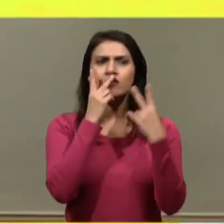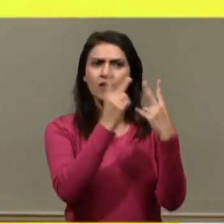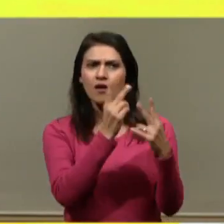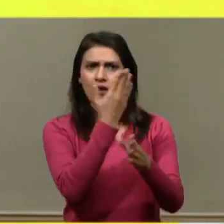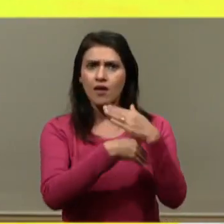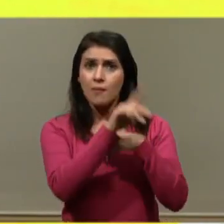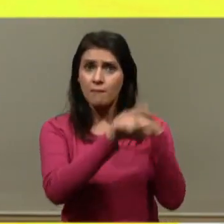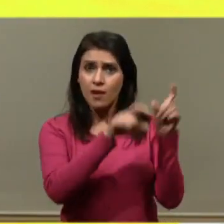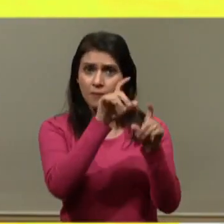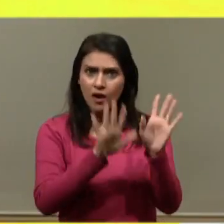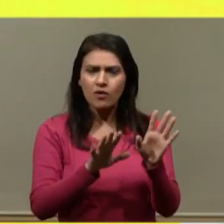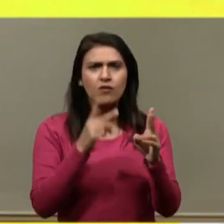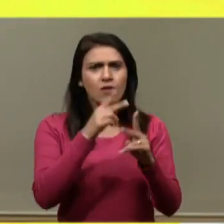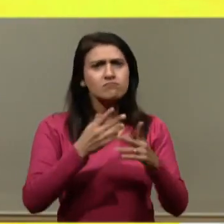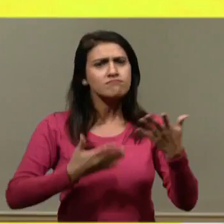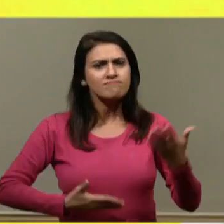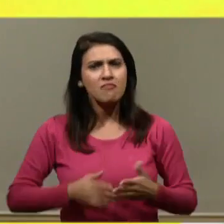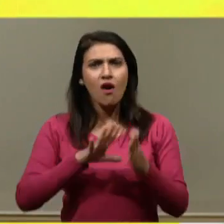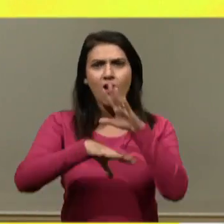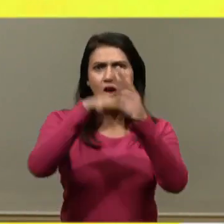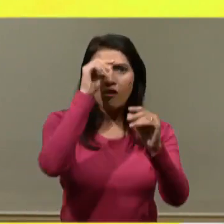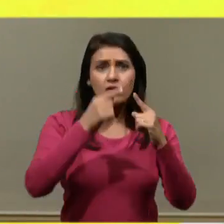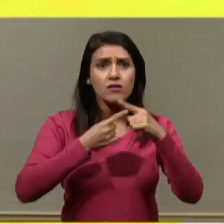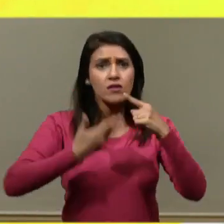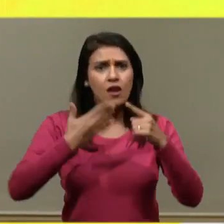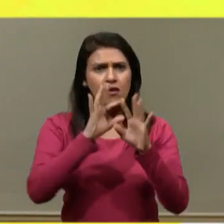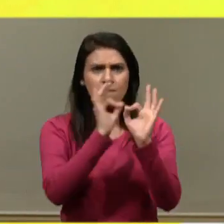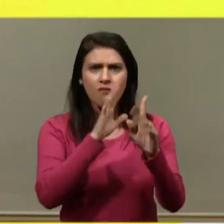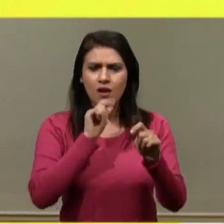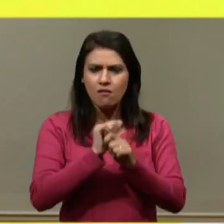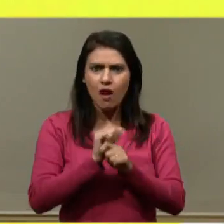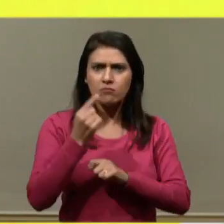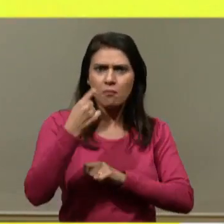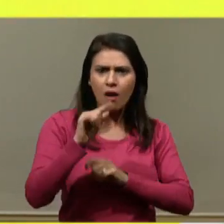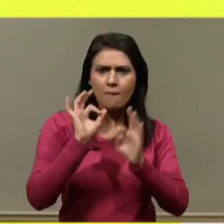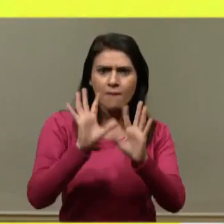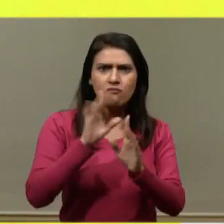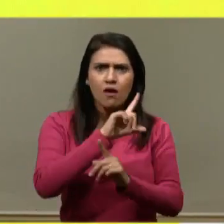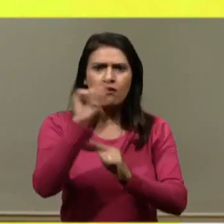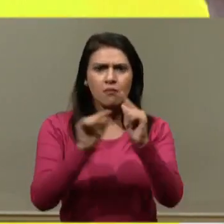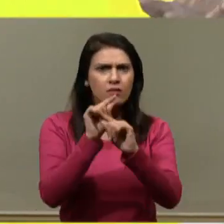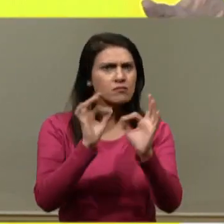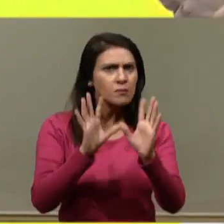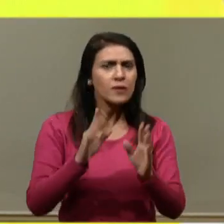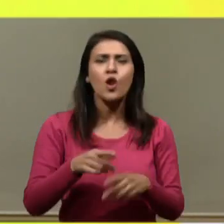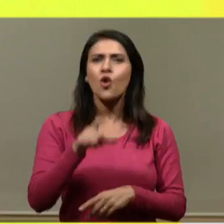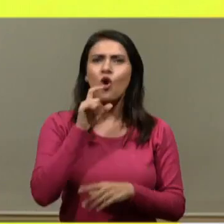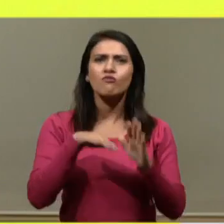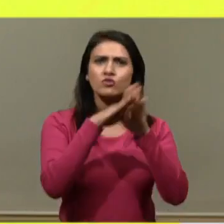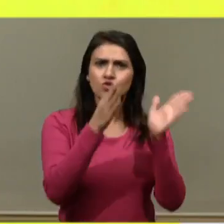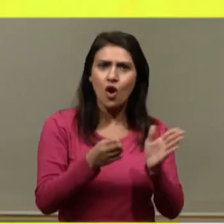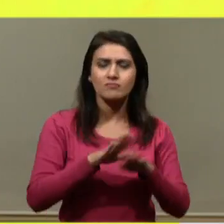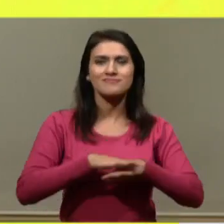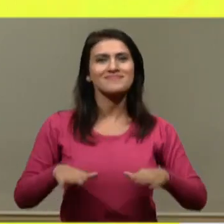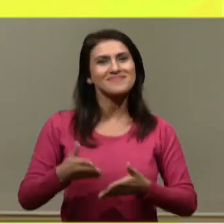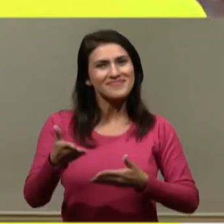and they can see how they are trained and what they have to do, whether they in the coffee shop, whether they are in front